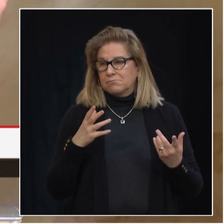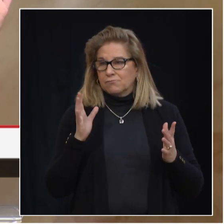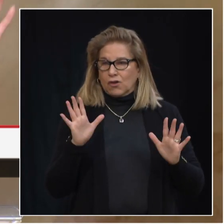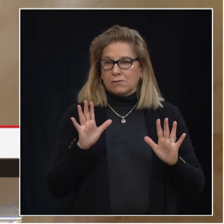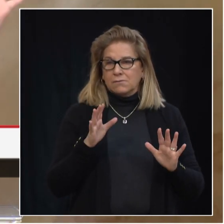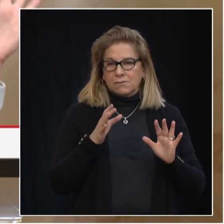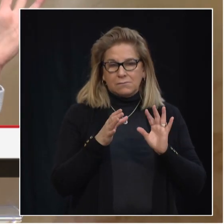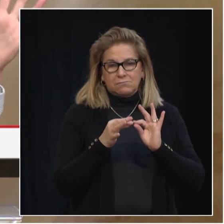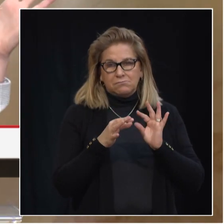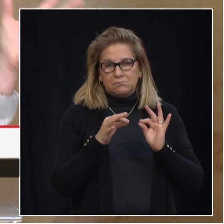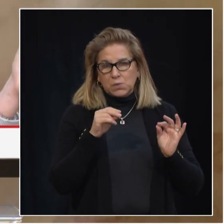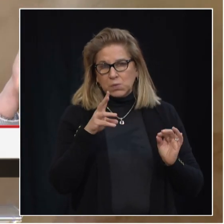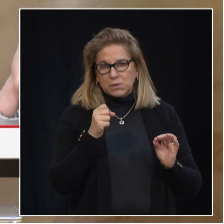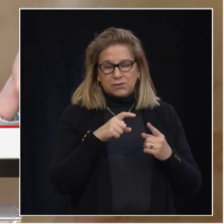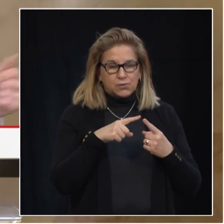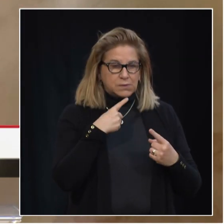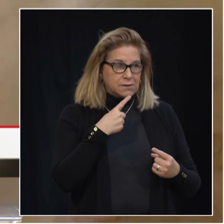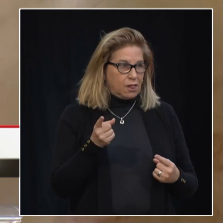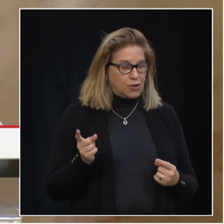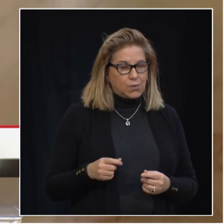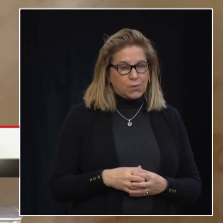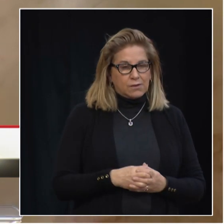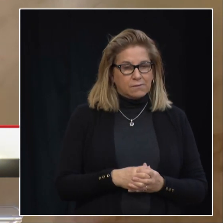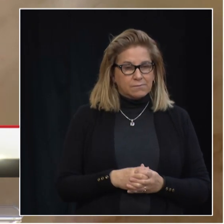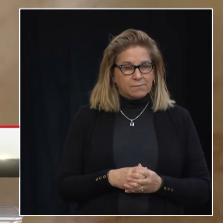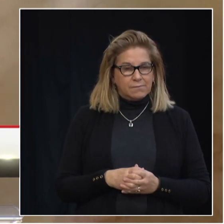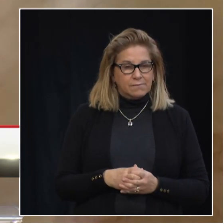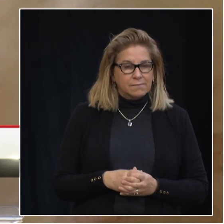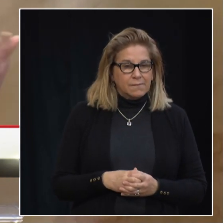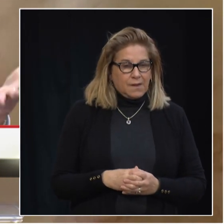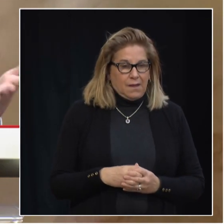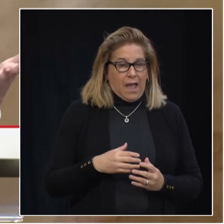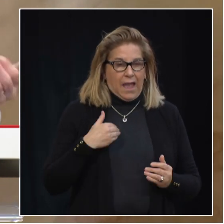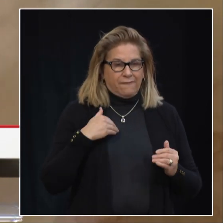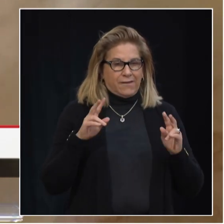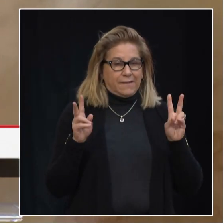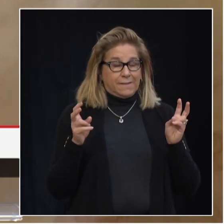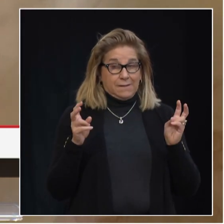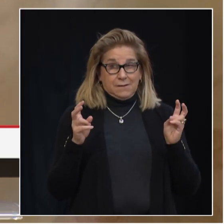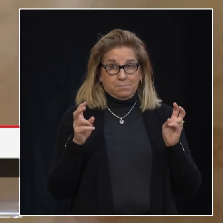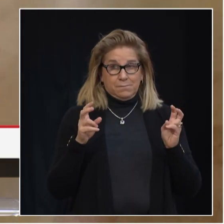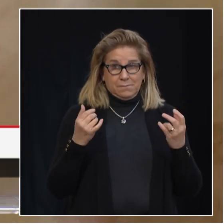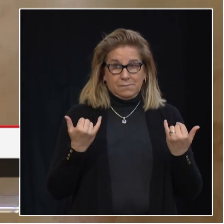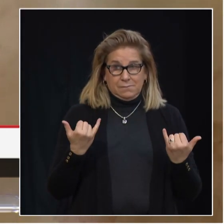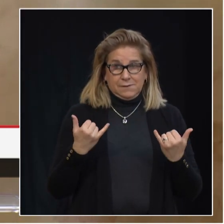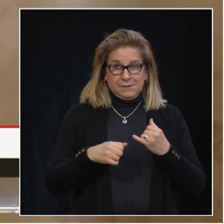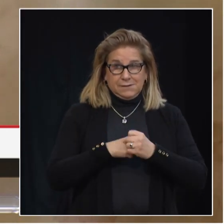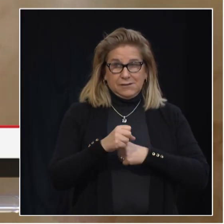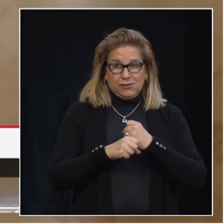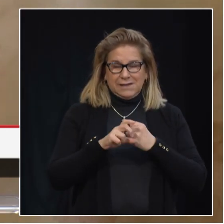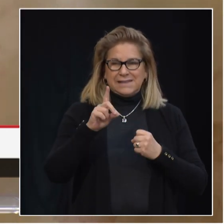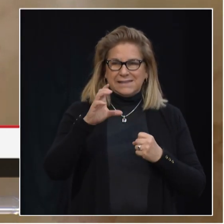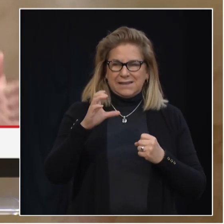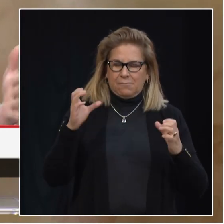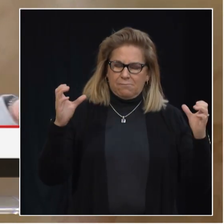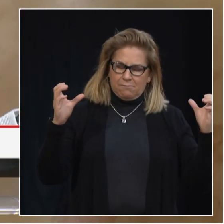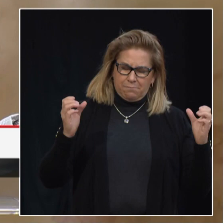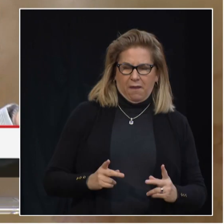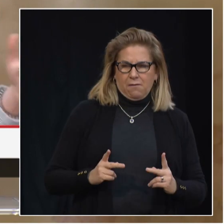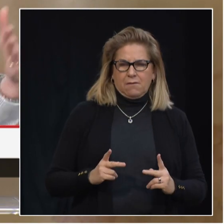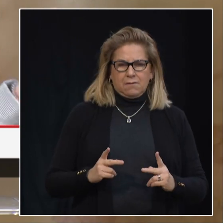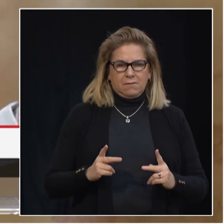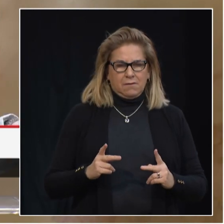So our theme is DC's Comeback. In January, Mayor Bowser released DC's Comeback Plan. This charts the